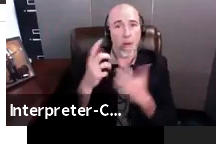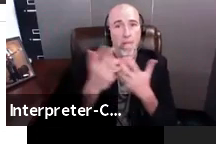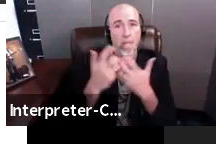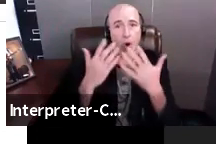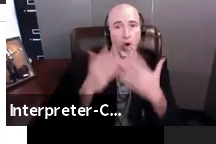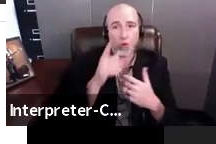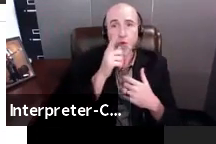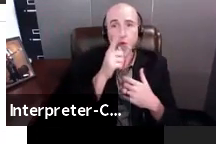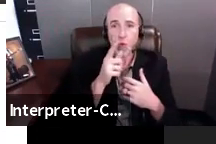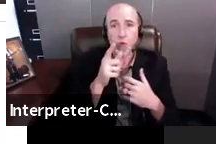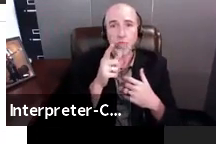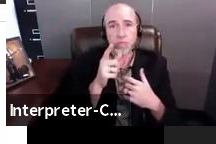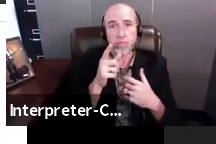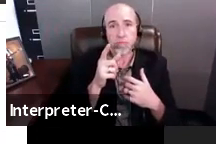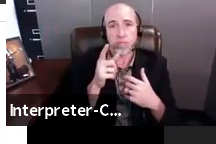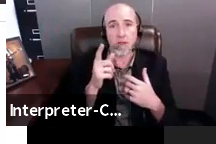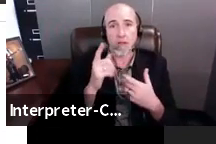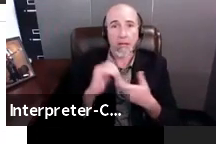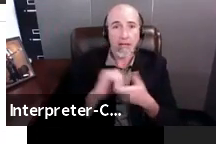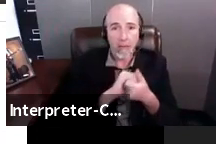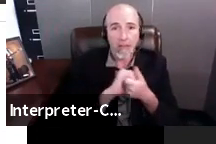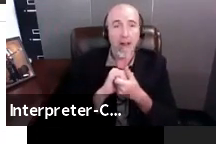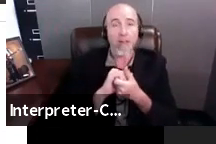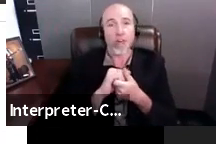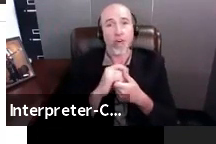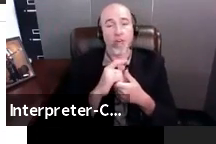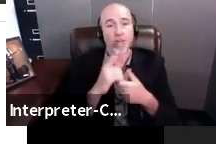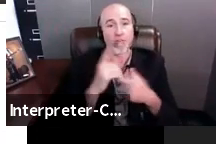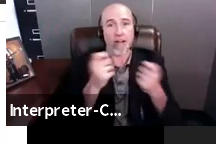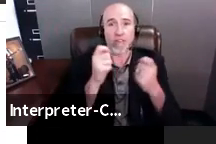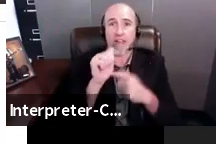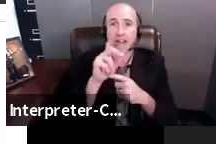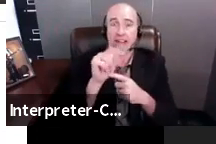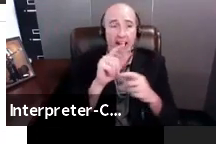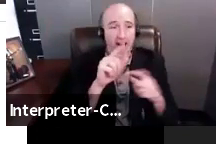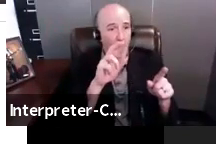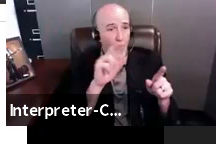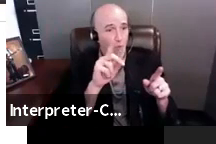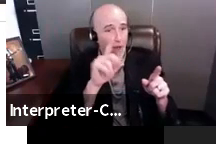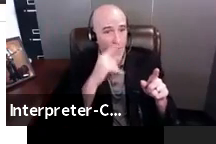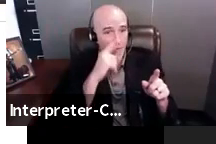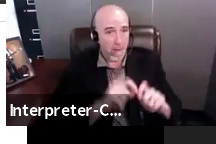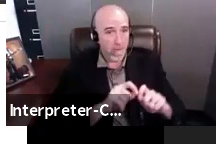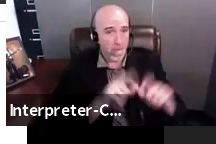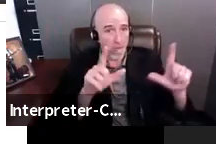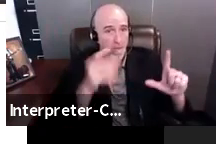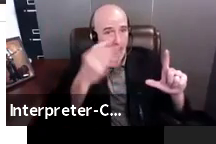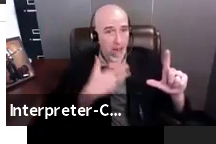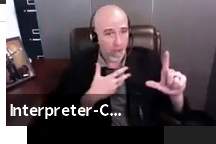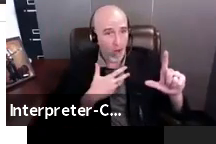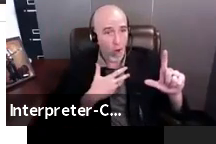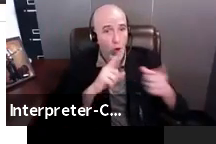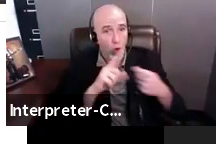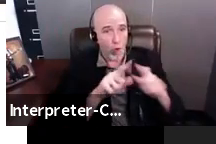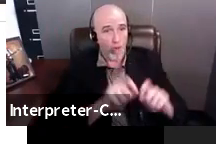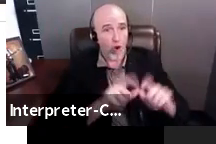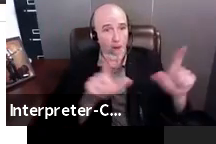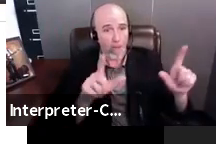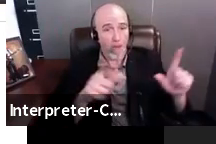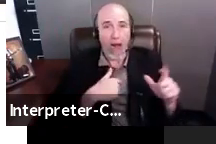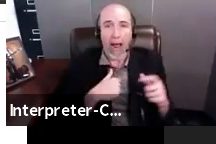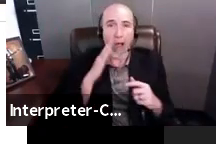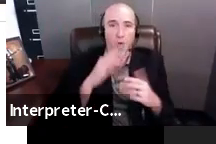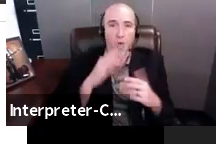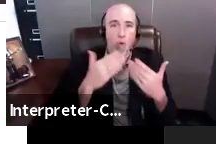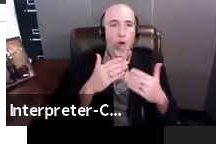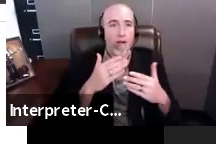together on the anniversary of the ADA. And Randy, if you could put those up on the screen and let me know when you've got them up there, I'll go ahead